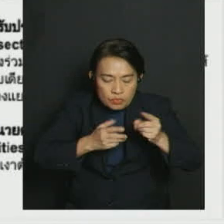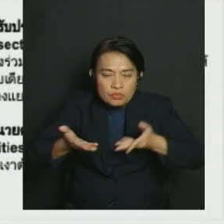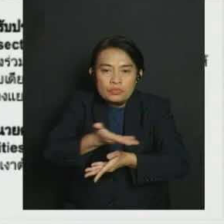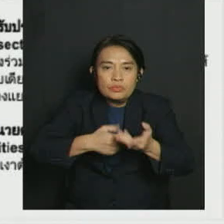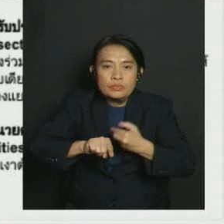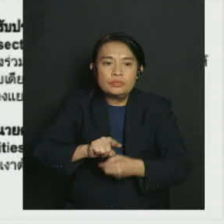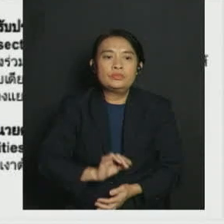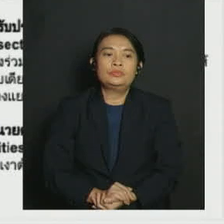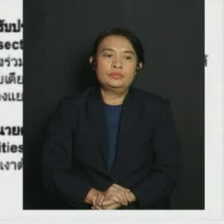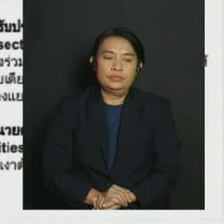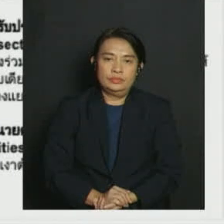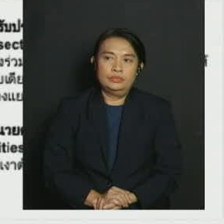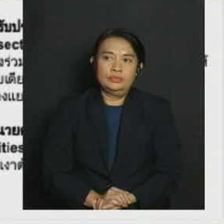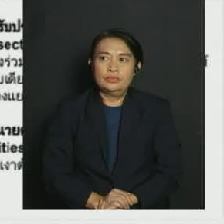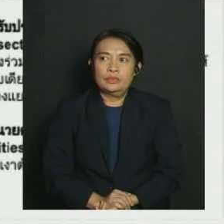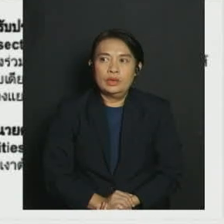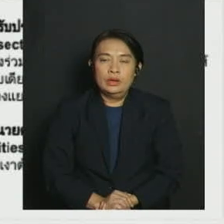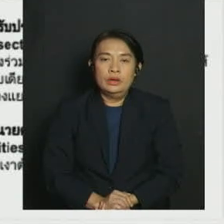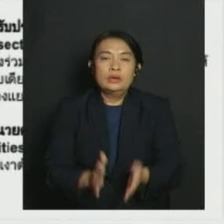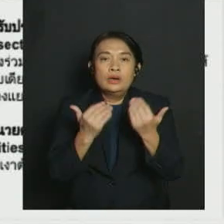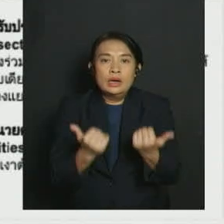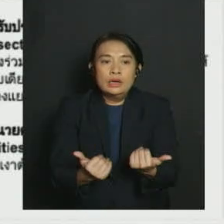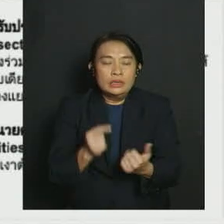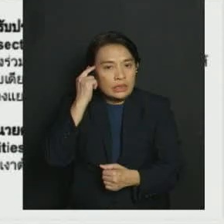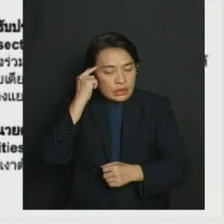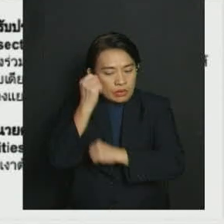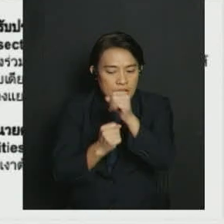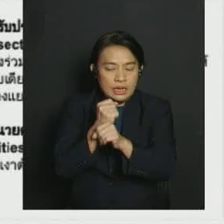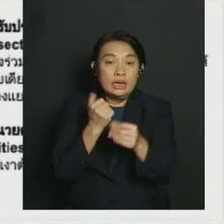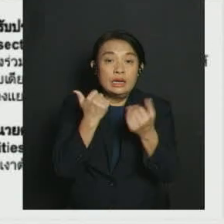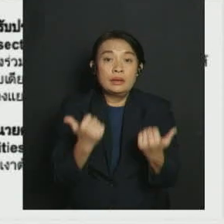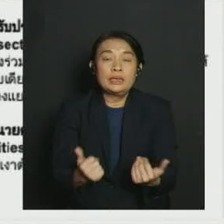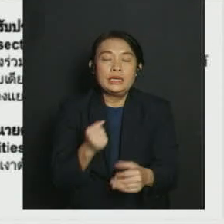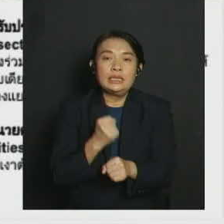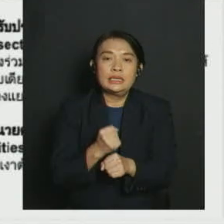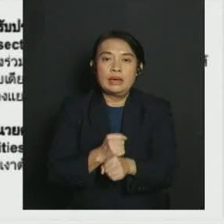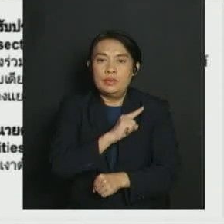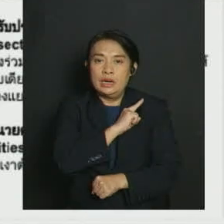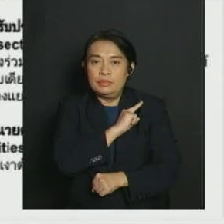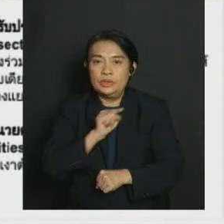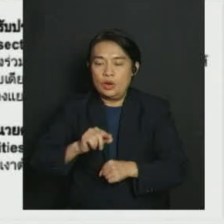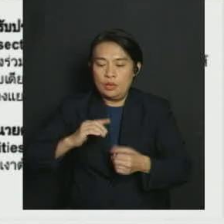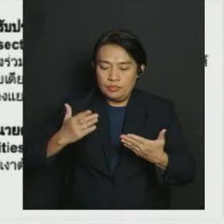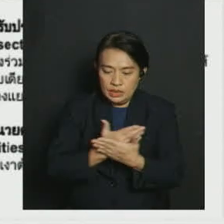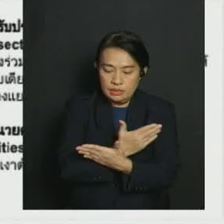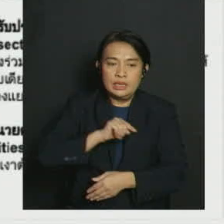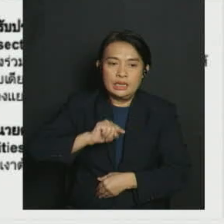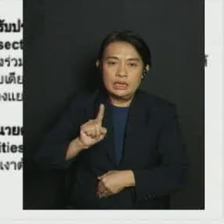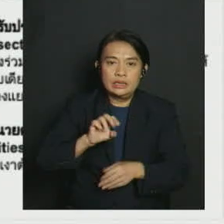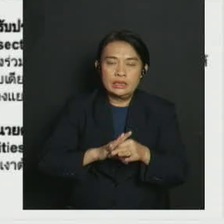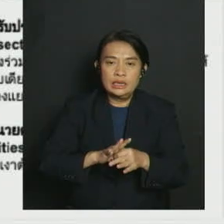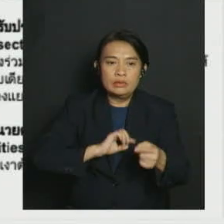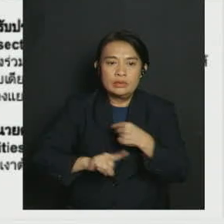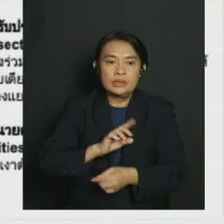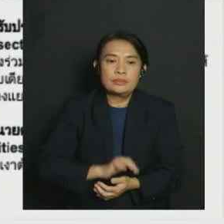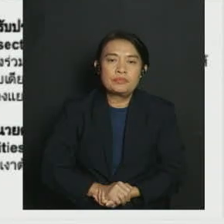will change it in this year. Is in the Old Town area in Sam Yot district, and